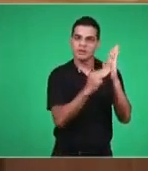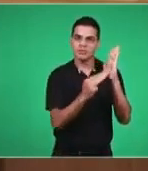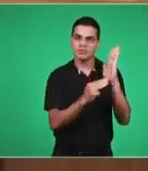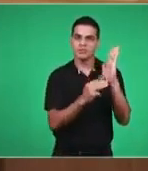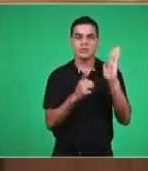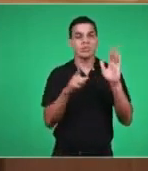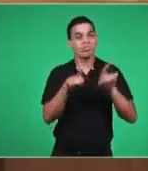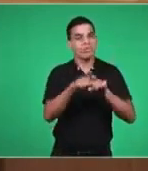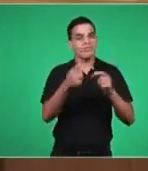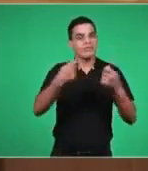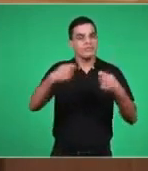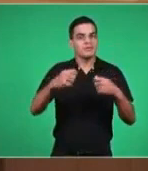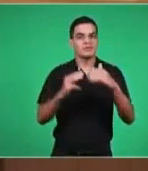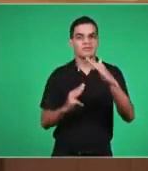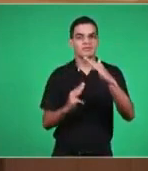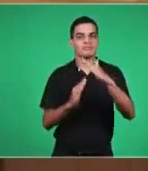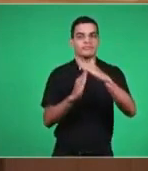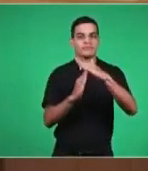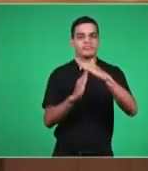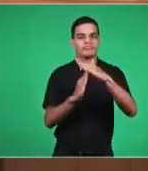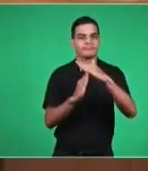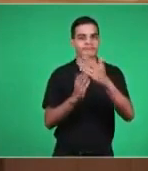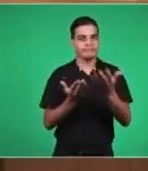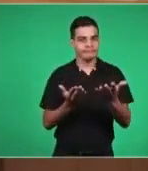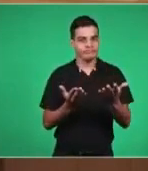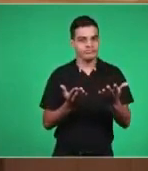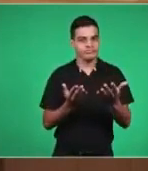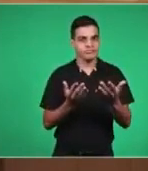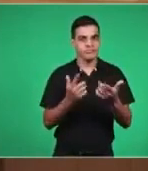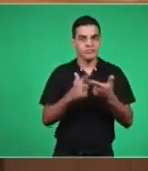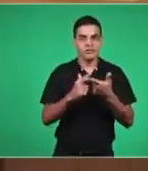things have to have their limits,